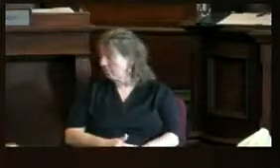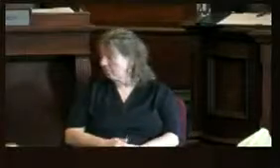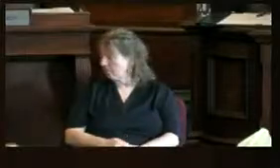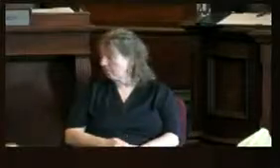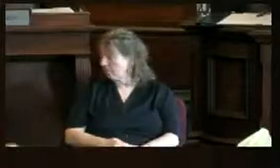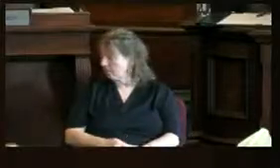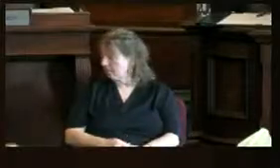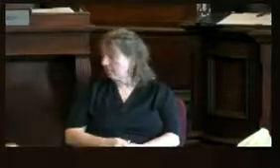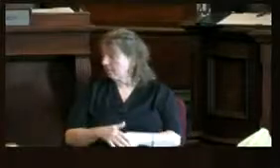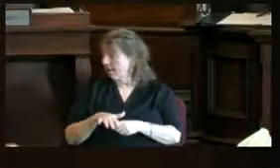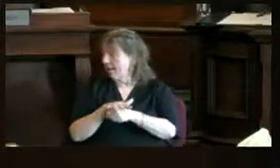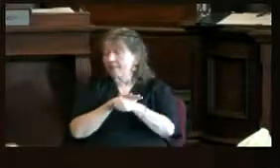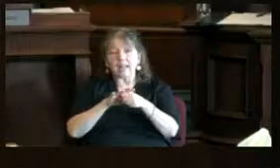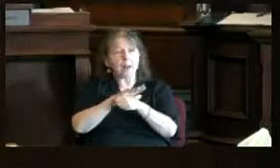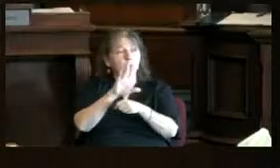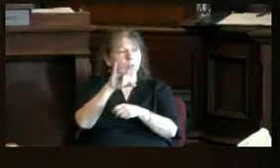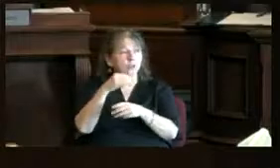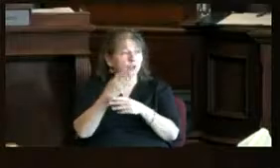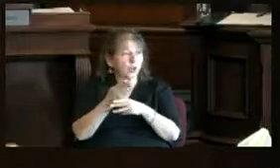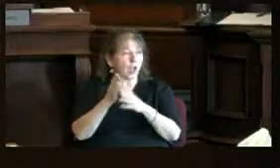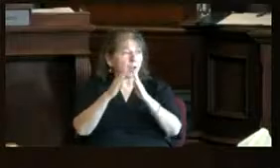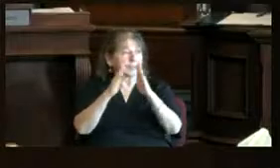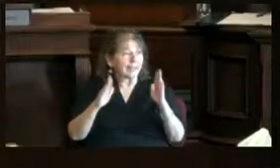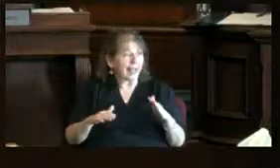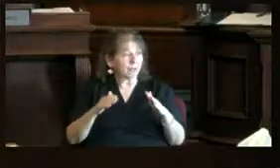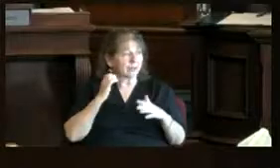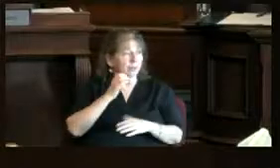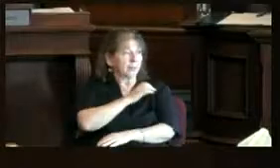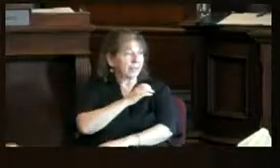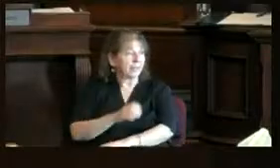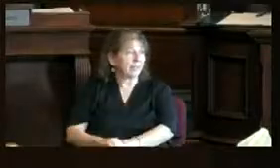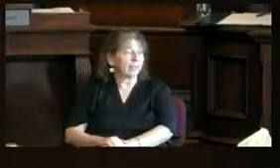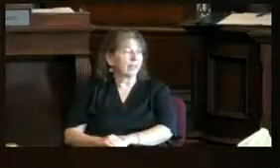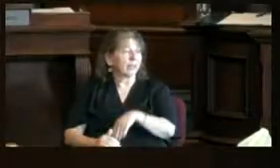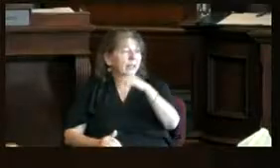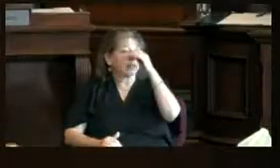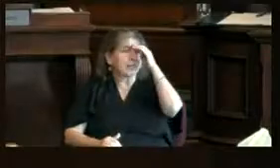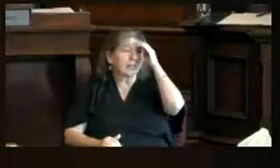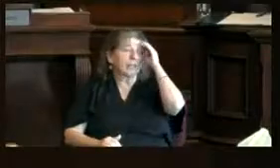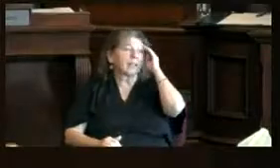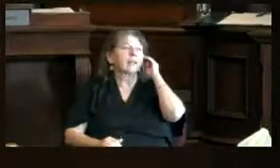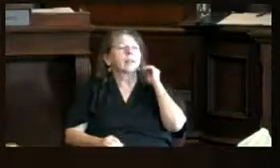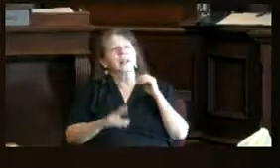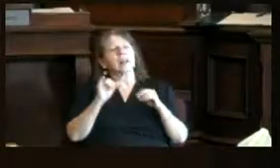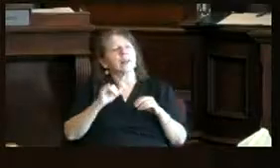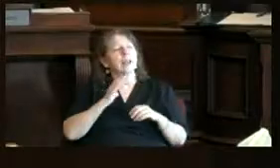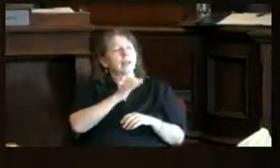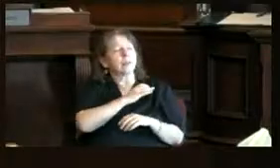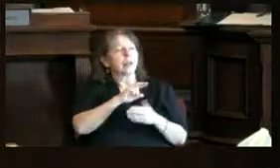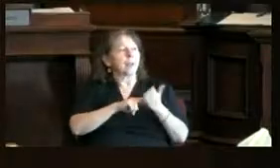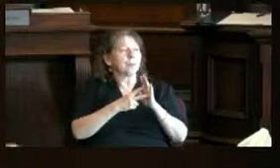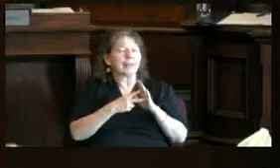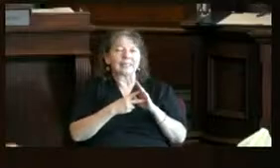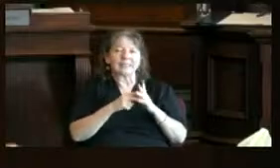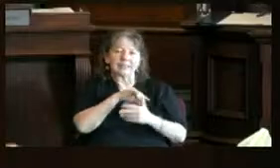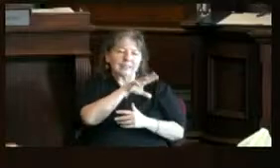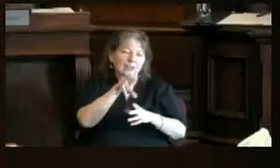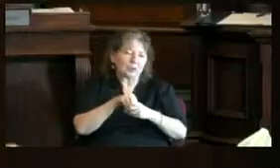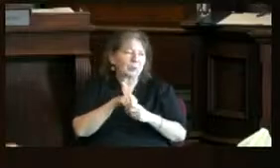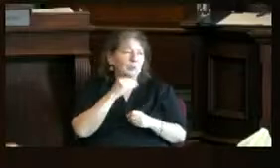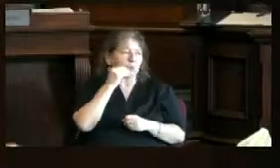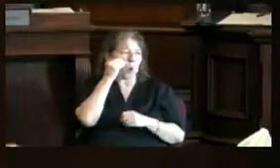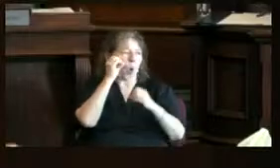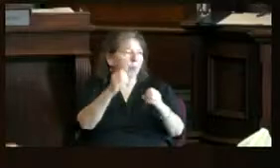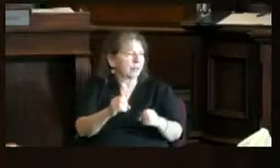committee is the Neighborhood Jobs and Housing Committee. And because it is a Neighborhood Jobs and Housing Committee, homelessness falls under this